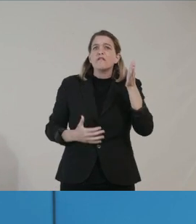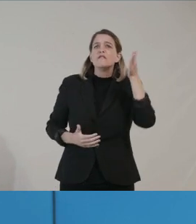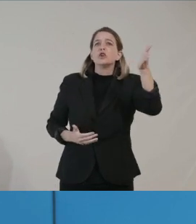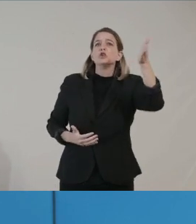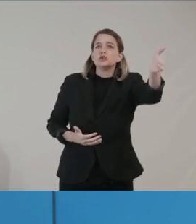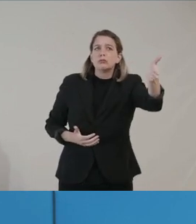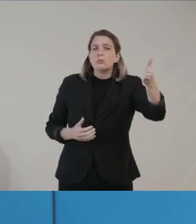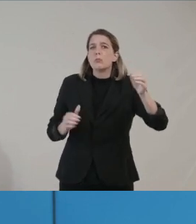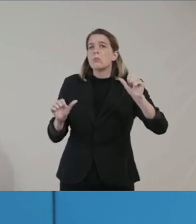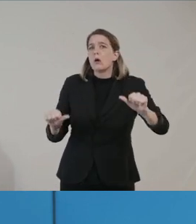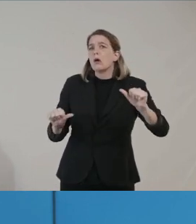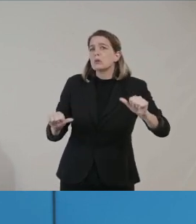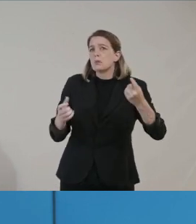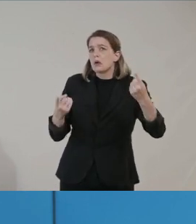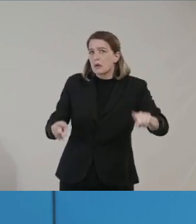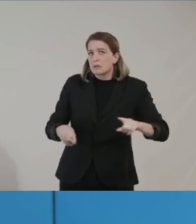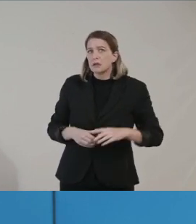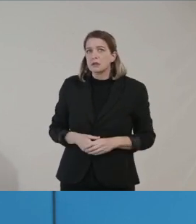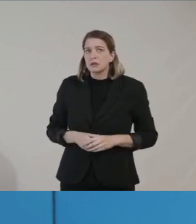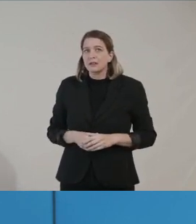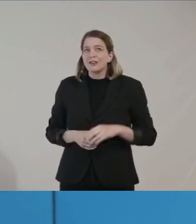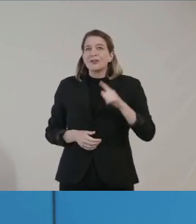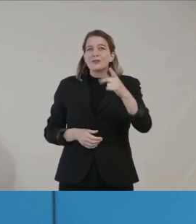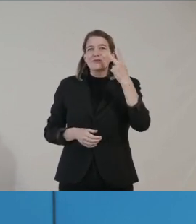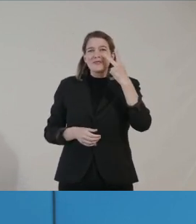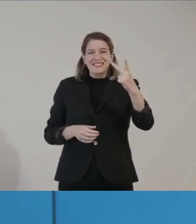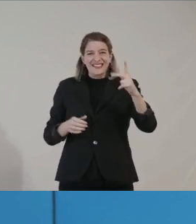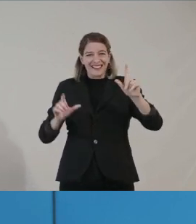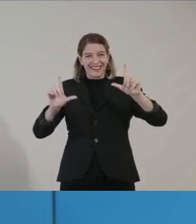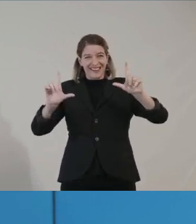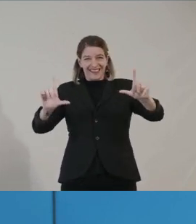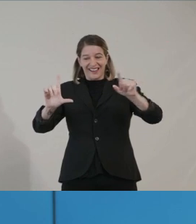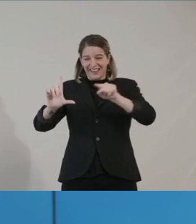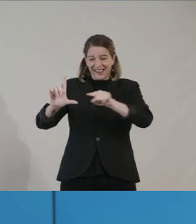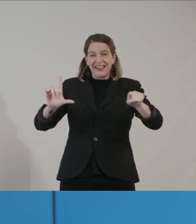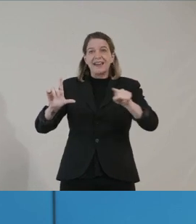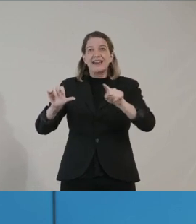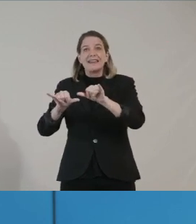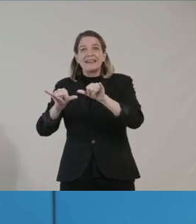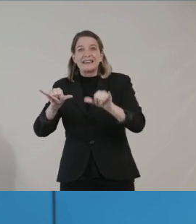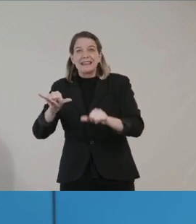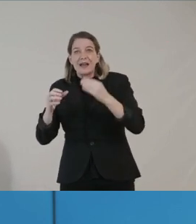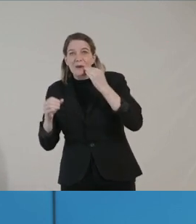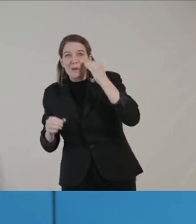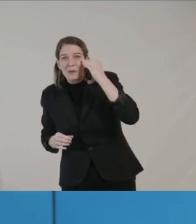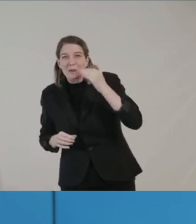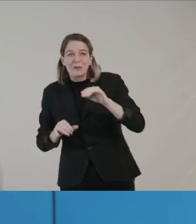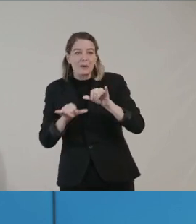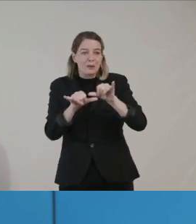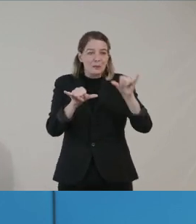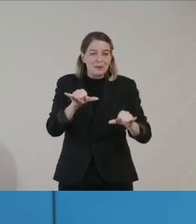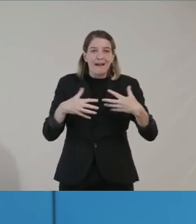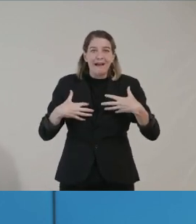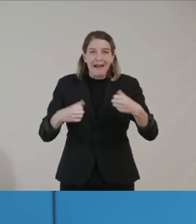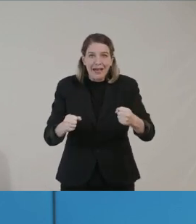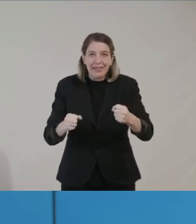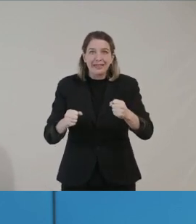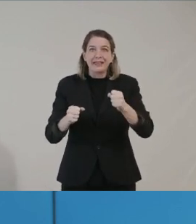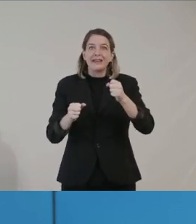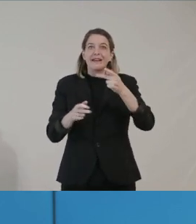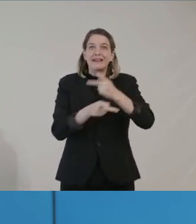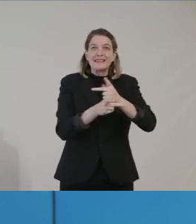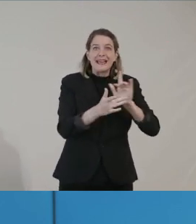stay home, stay healthy, stay connected, it also says return stronger. And that's going to be part of the